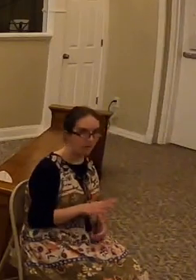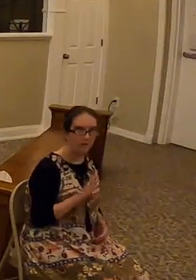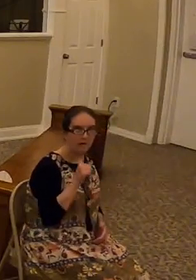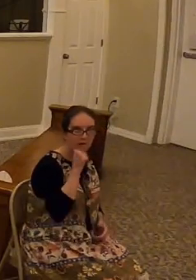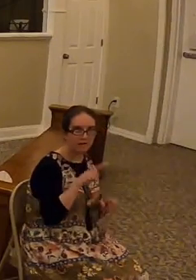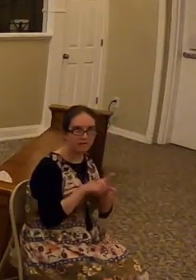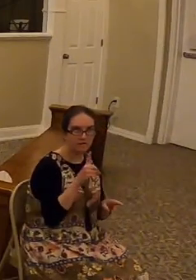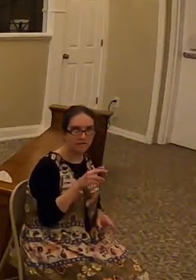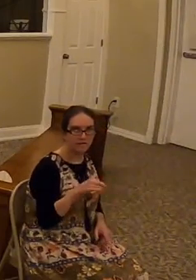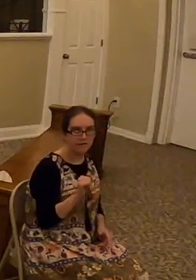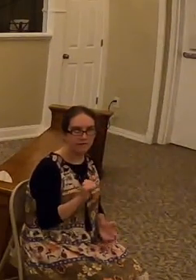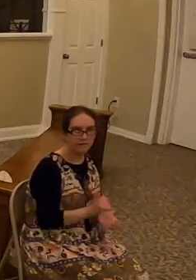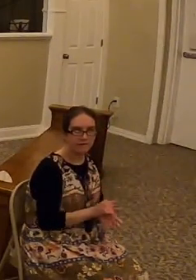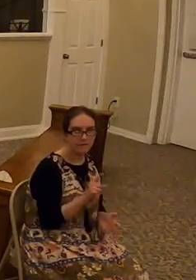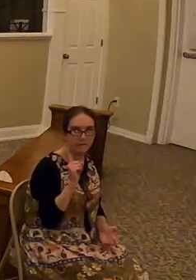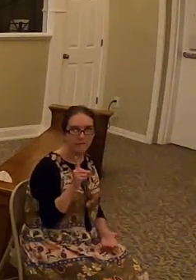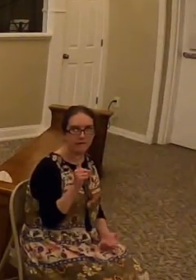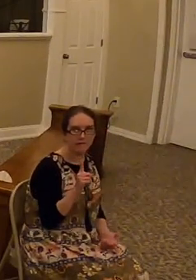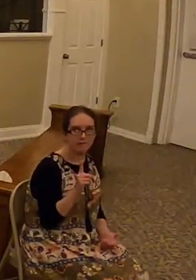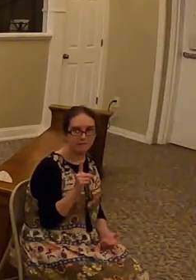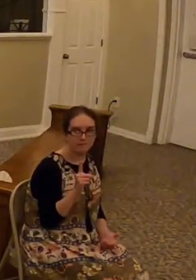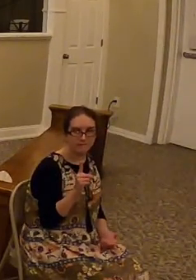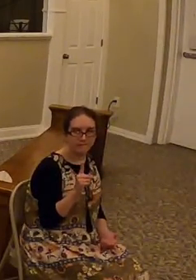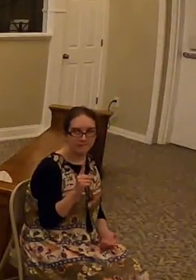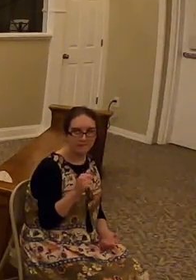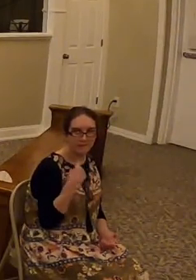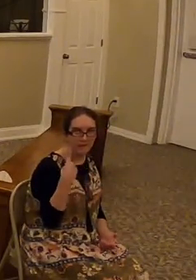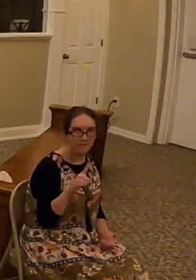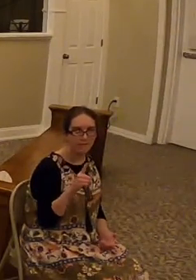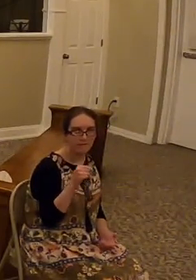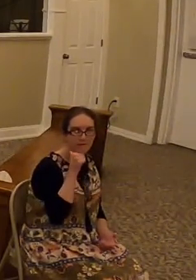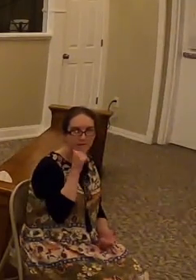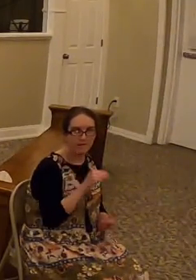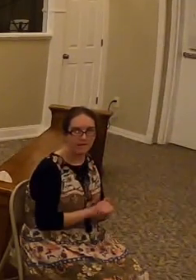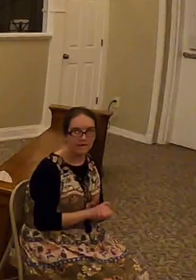Driscoll. That's one. You my first wife?